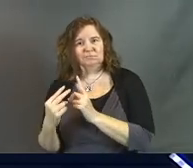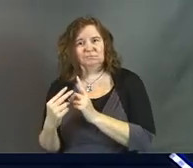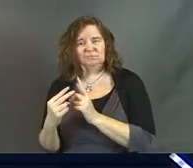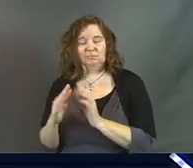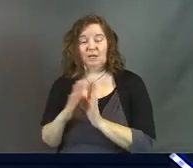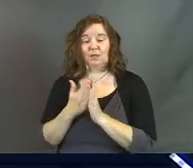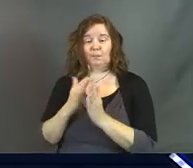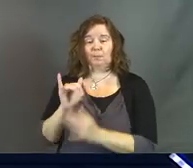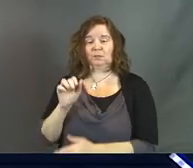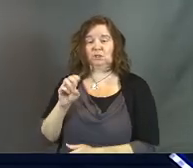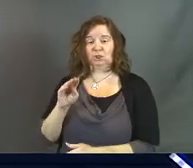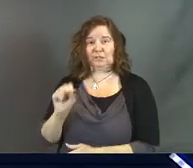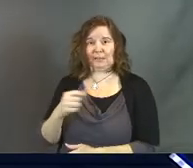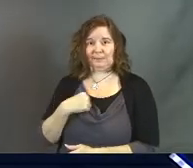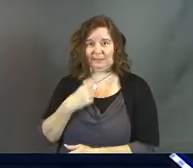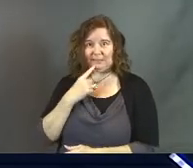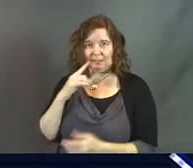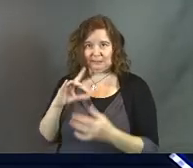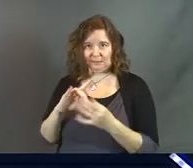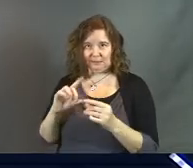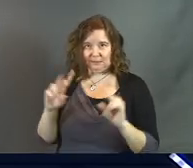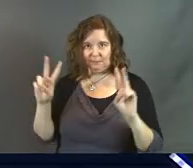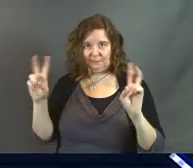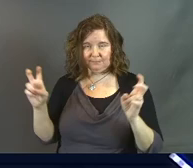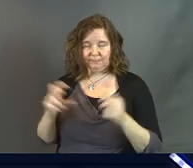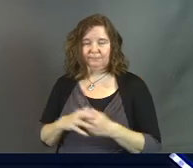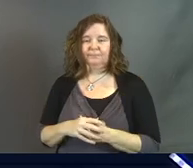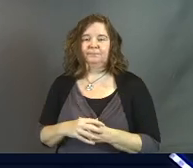It's the book of James. He says this.